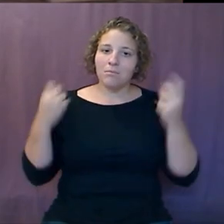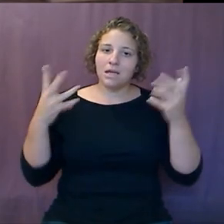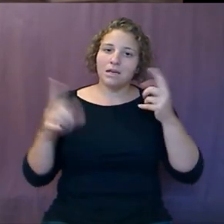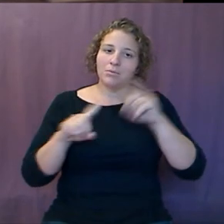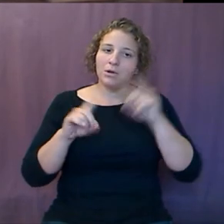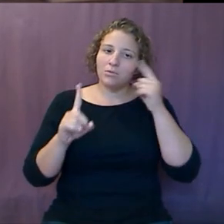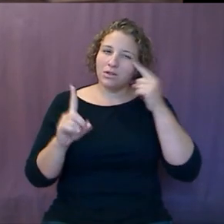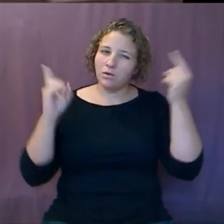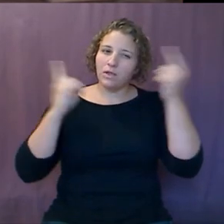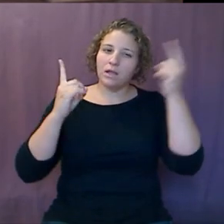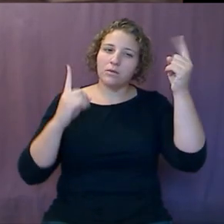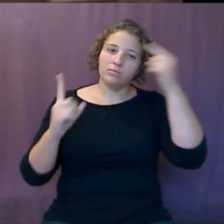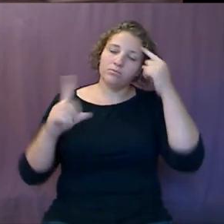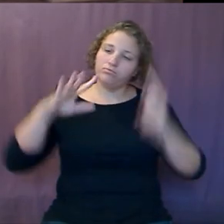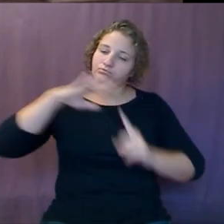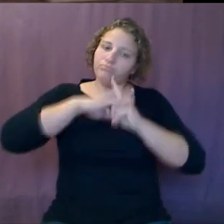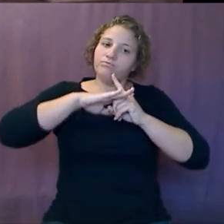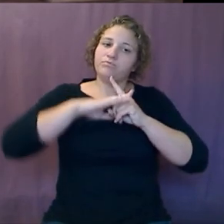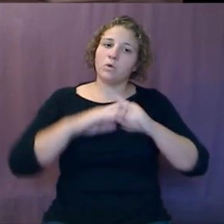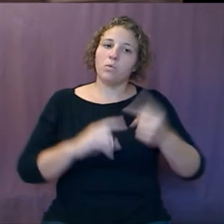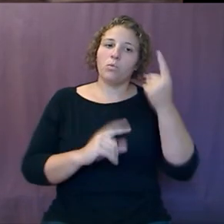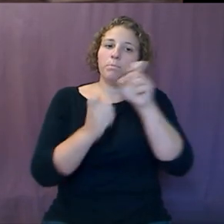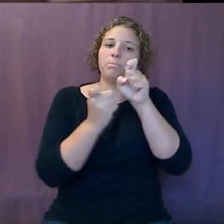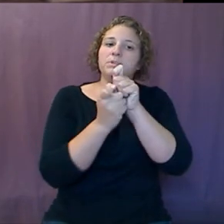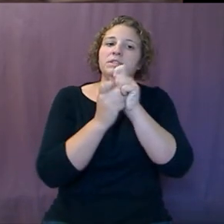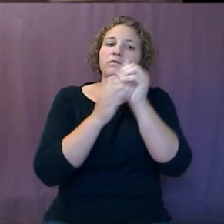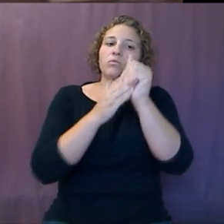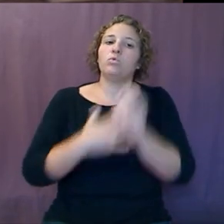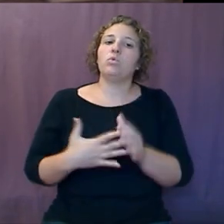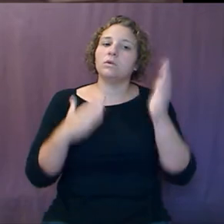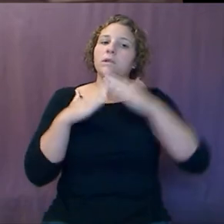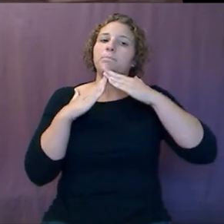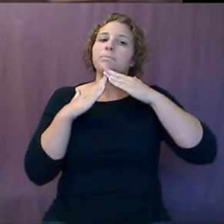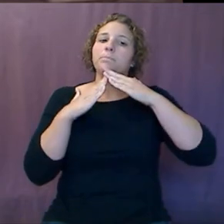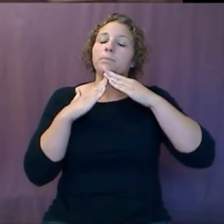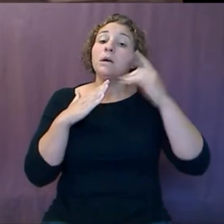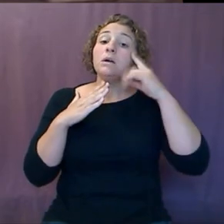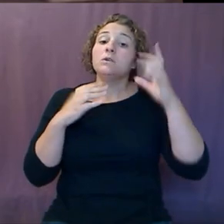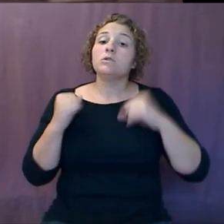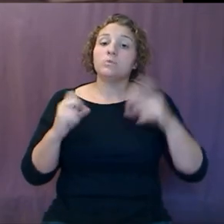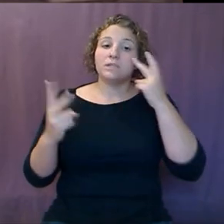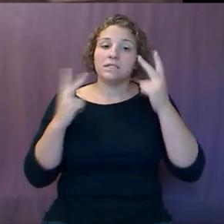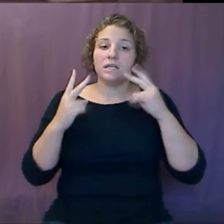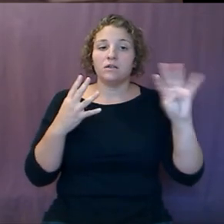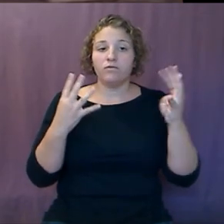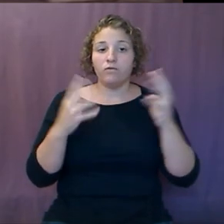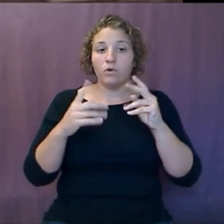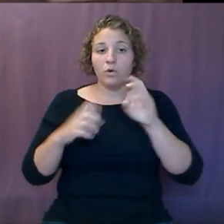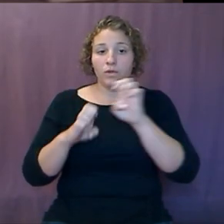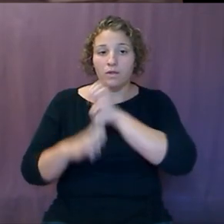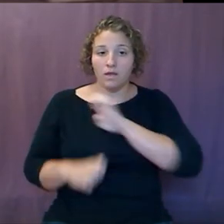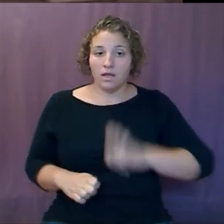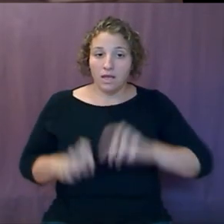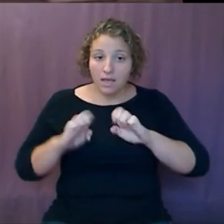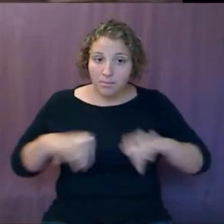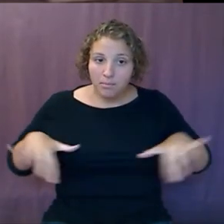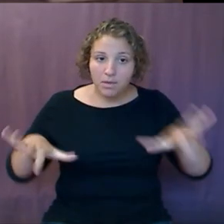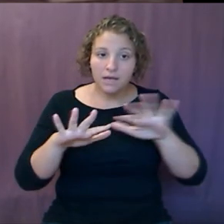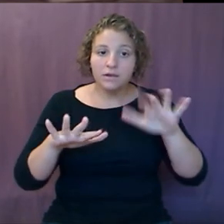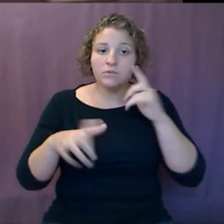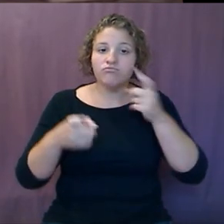ruler and so we are seeing here in chapter 13 not only this fourth empire but this key ruler and things that happened to this key